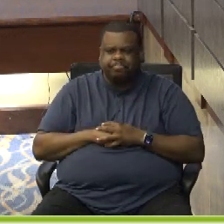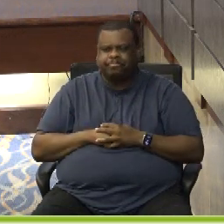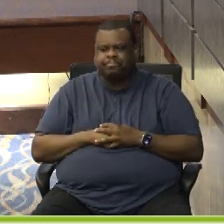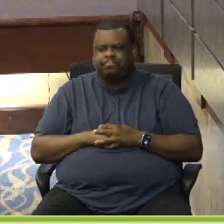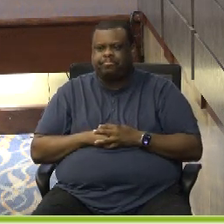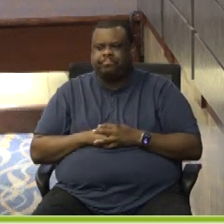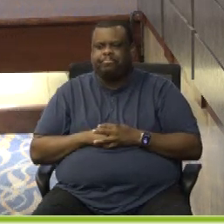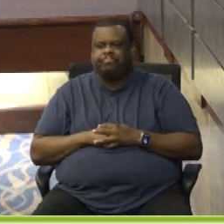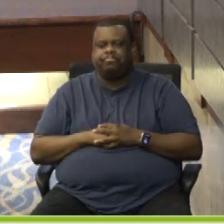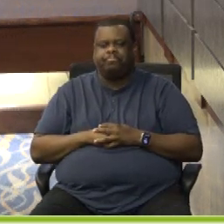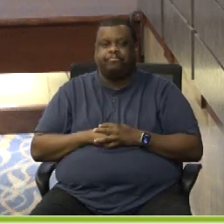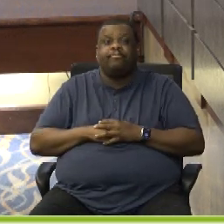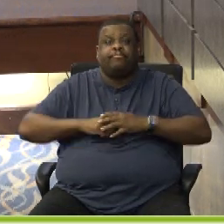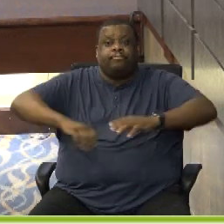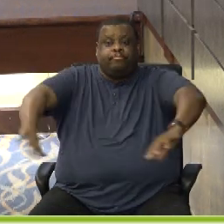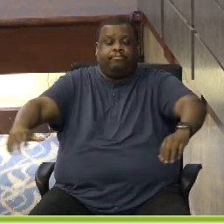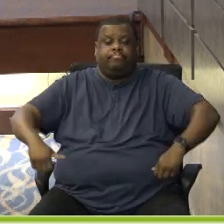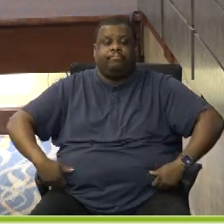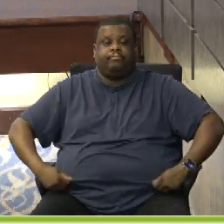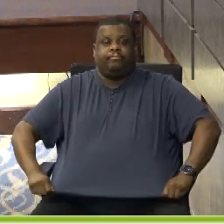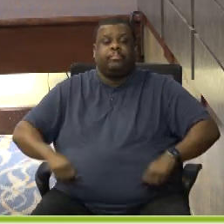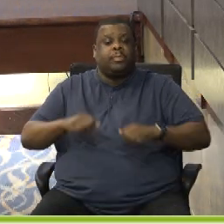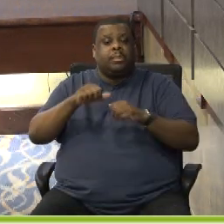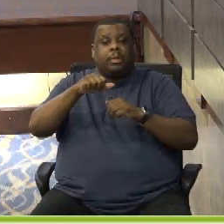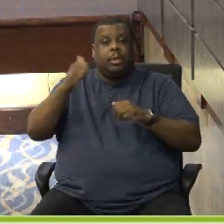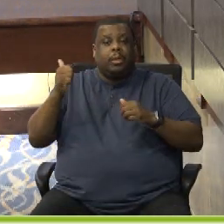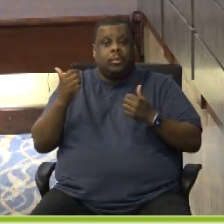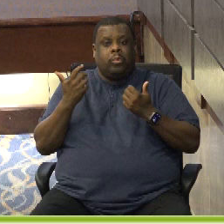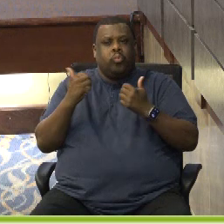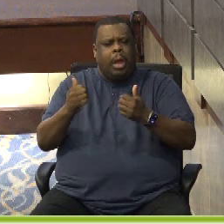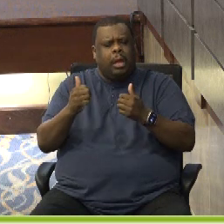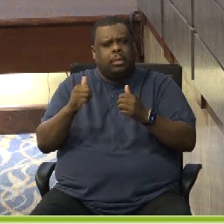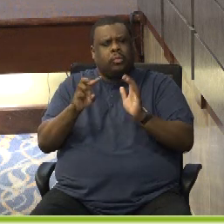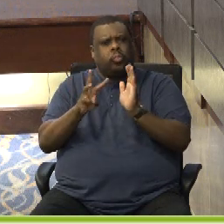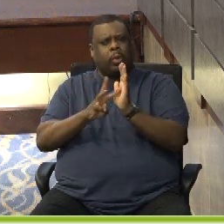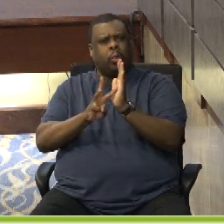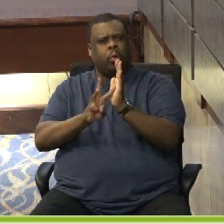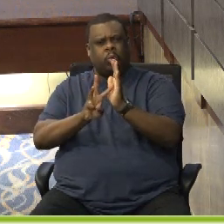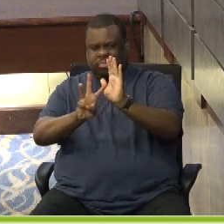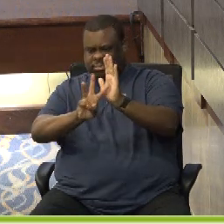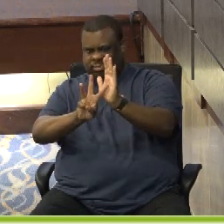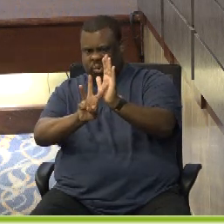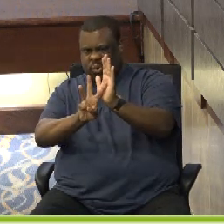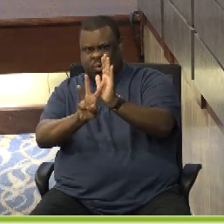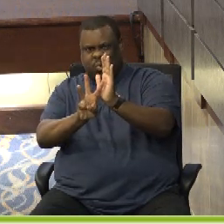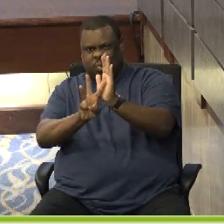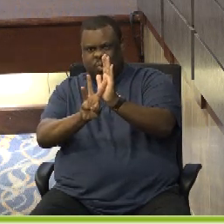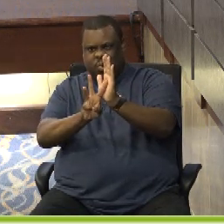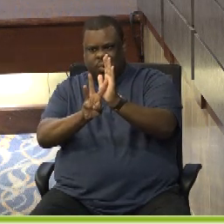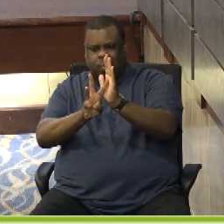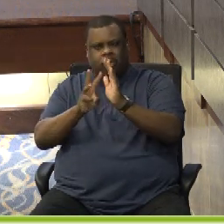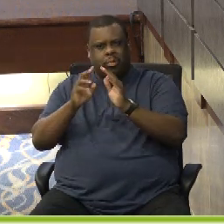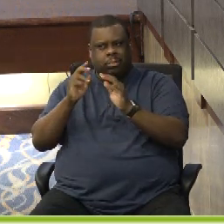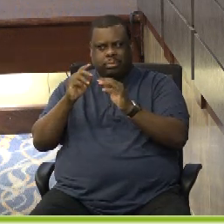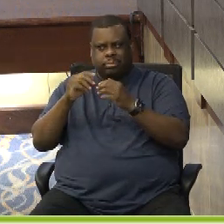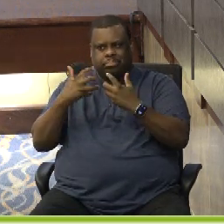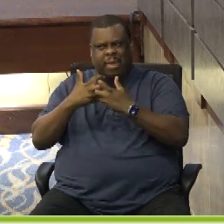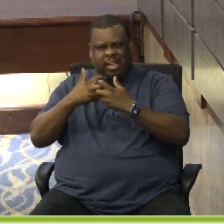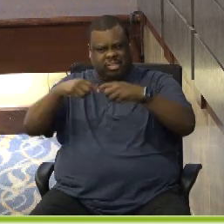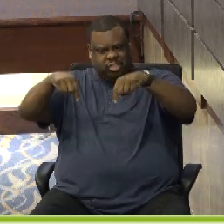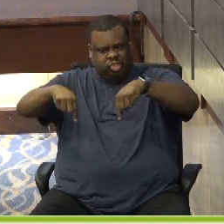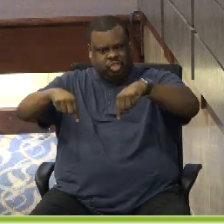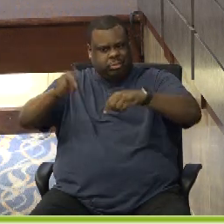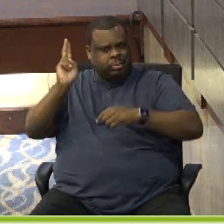across the landscape of cities, we wanted to position Waco so that we're still using something from your heritage, and we feel like you're